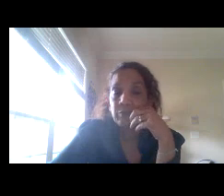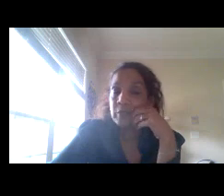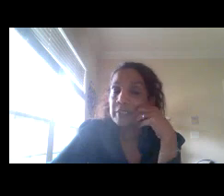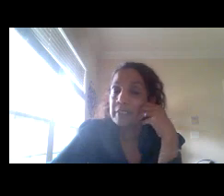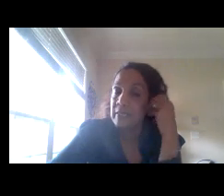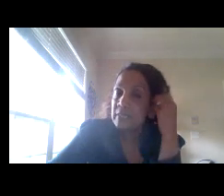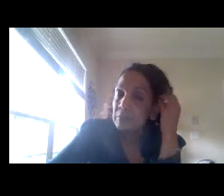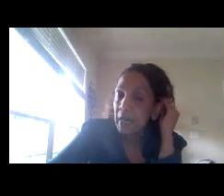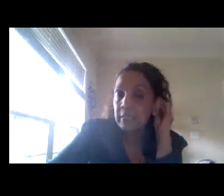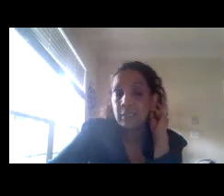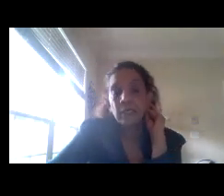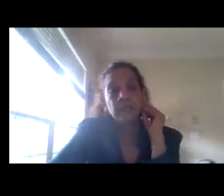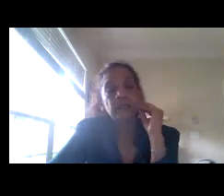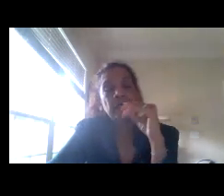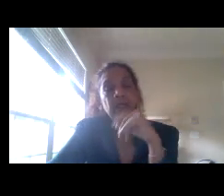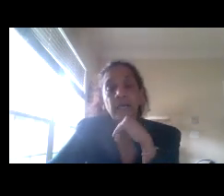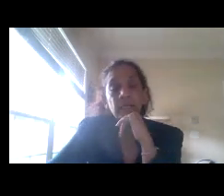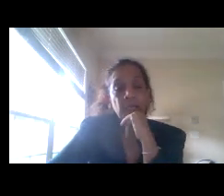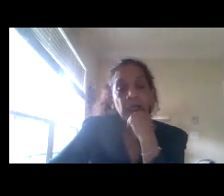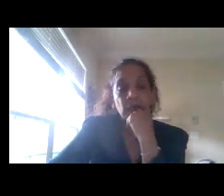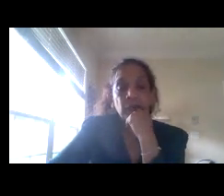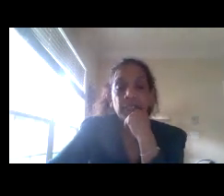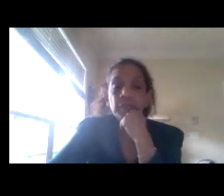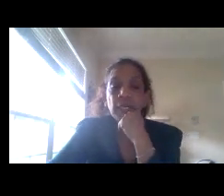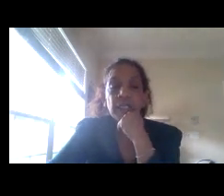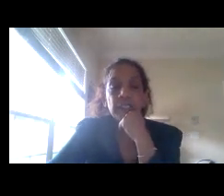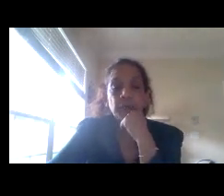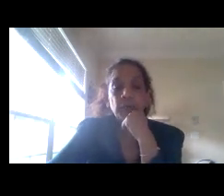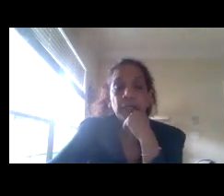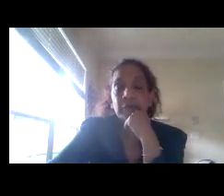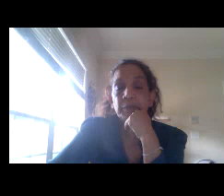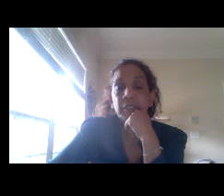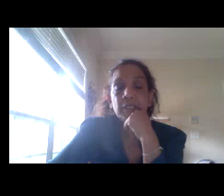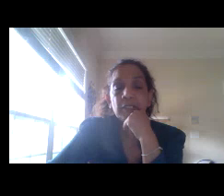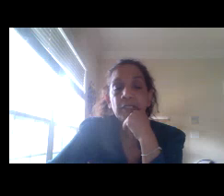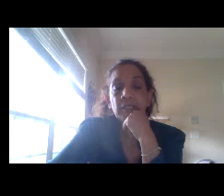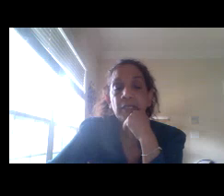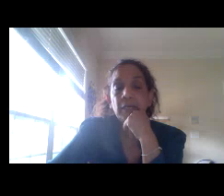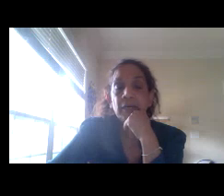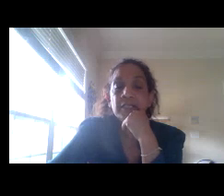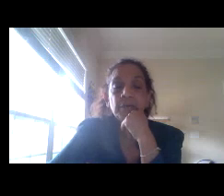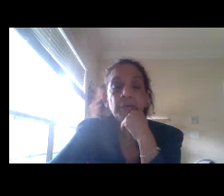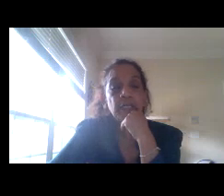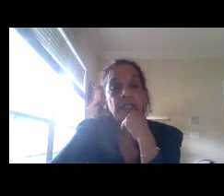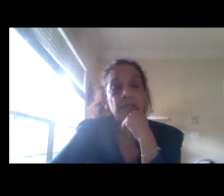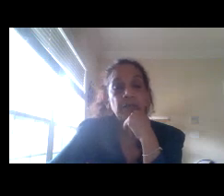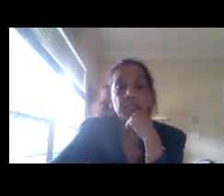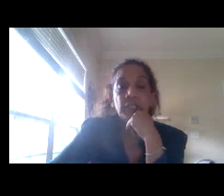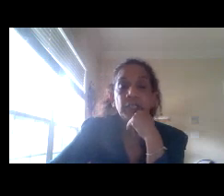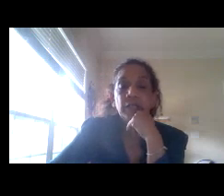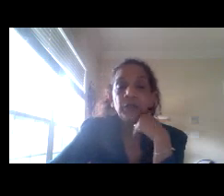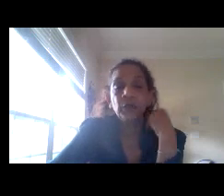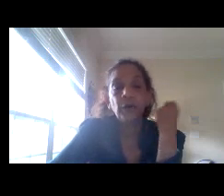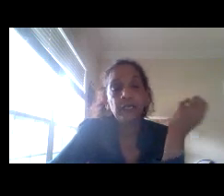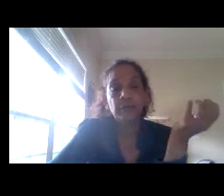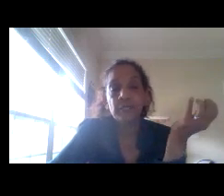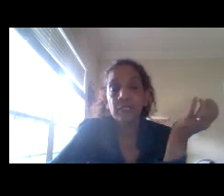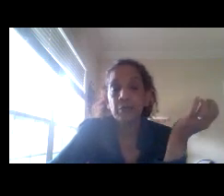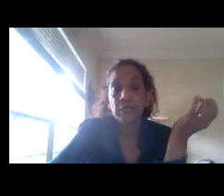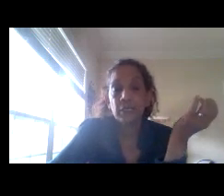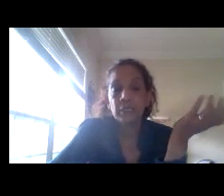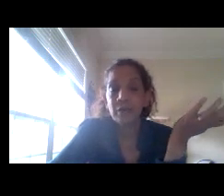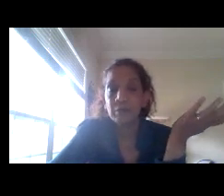reasons that Volunteer Tennessee might think that, hey, you know, we need to monitor these programs because they are not submitting the information that we